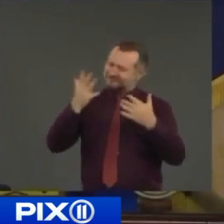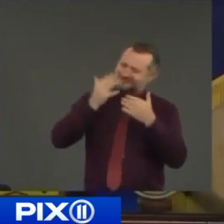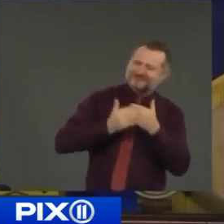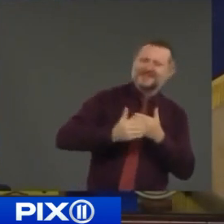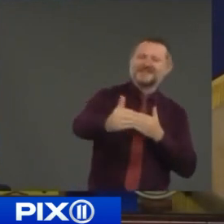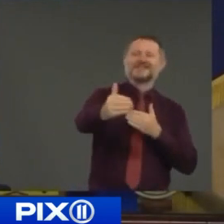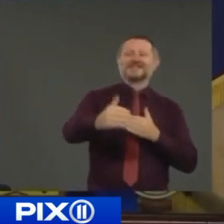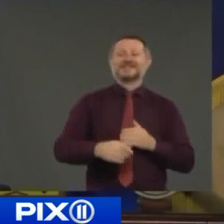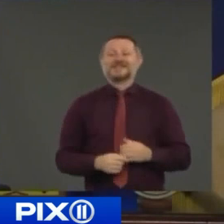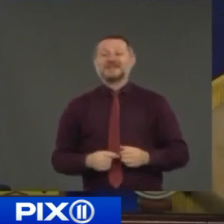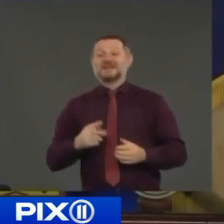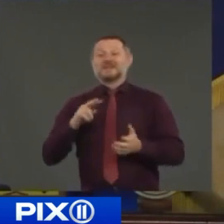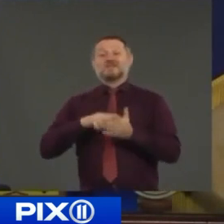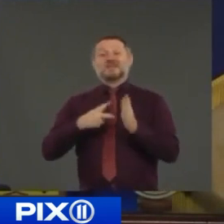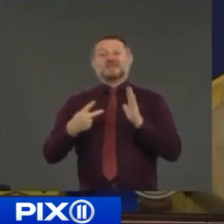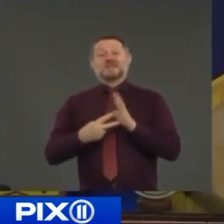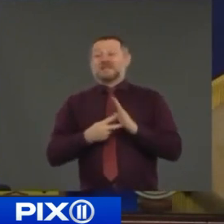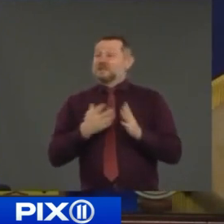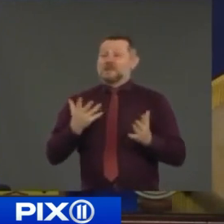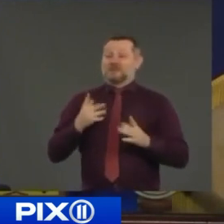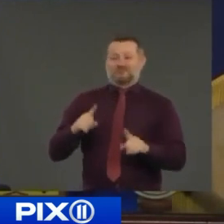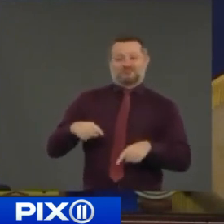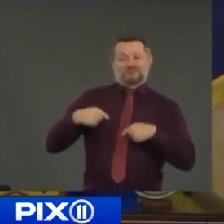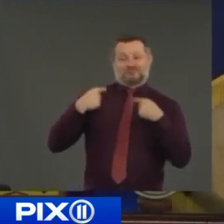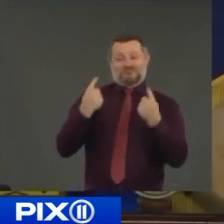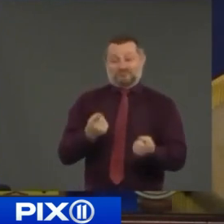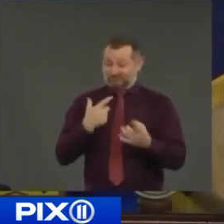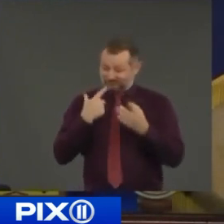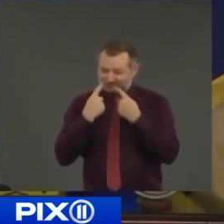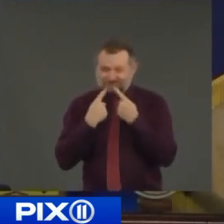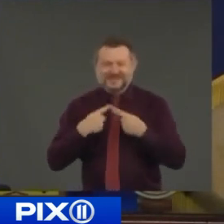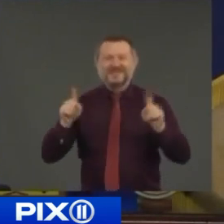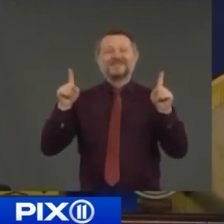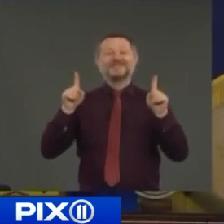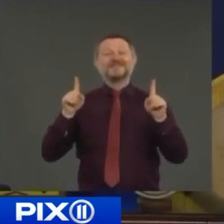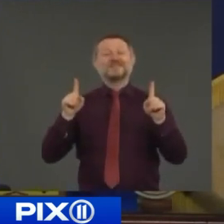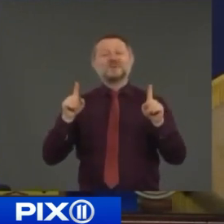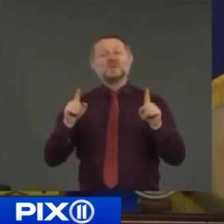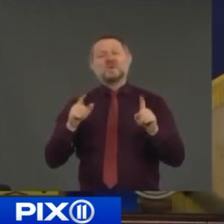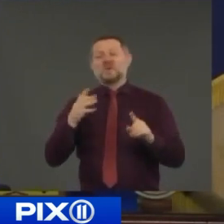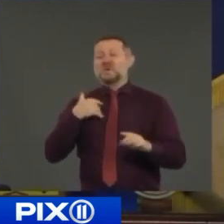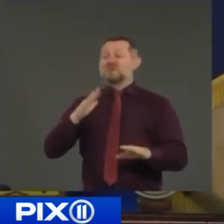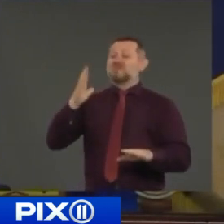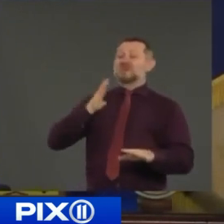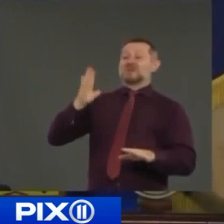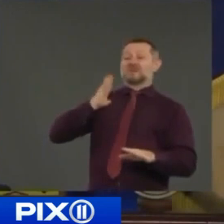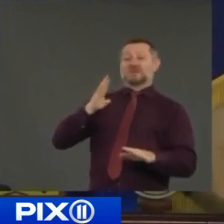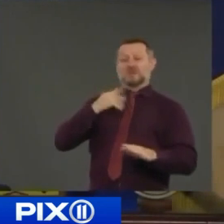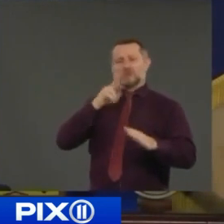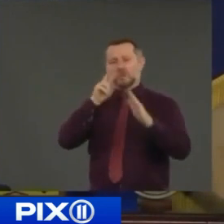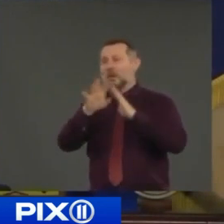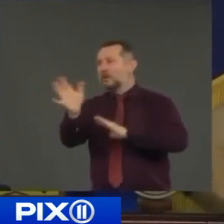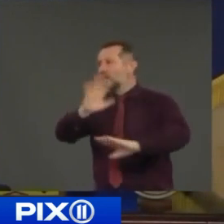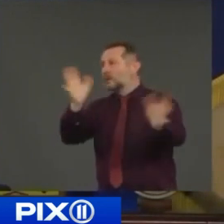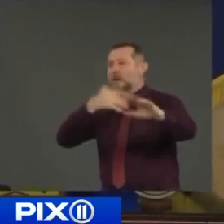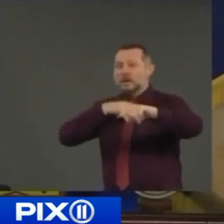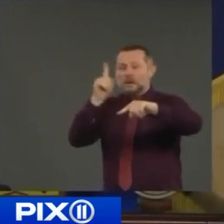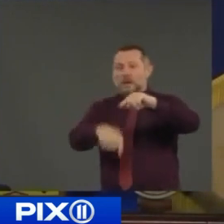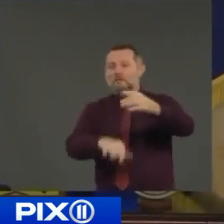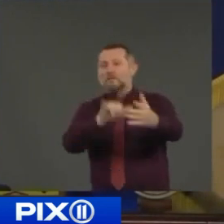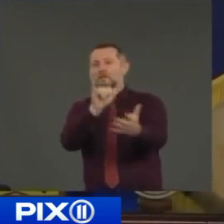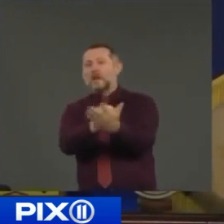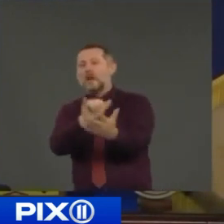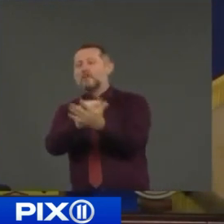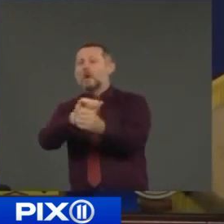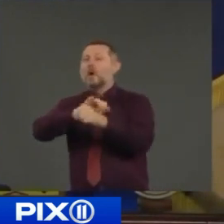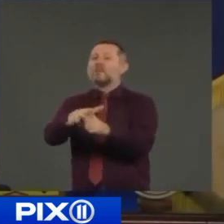If we could accomplish together what we did here, this impossible task of beating back this deadly